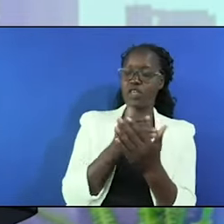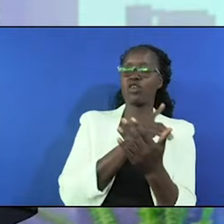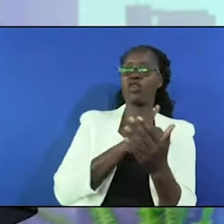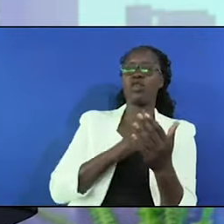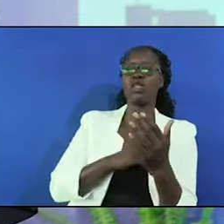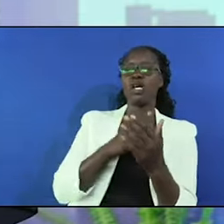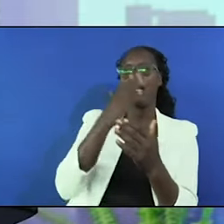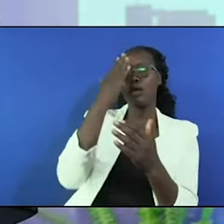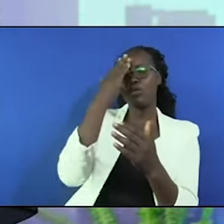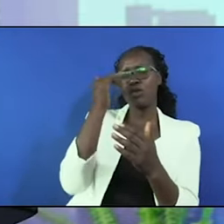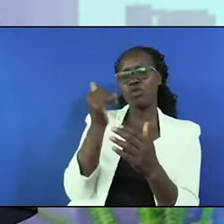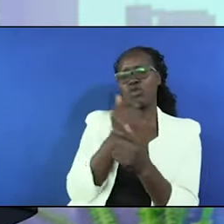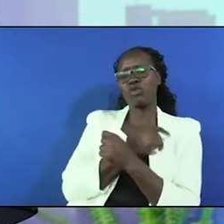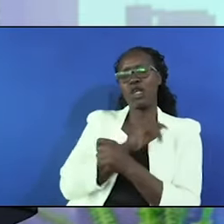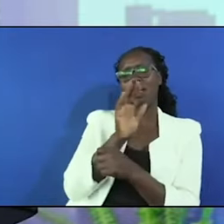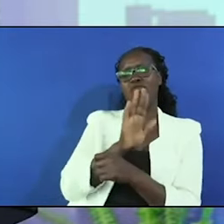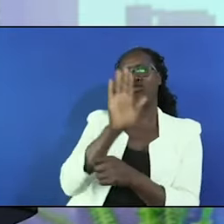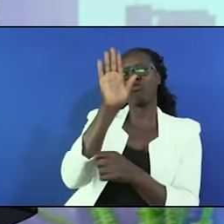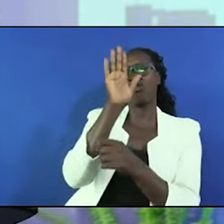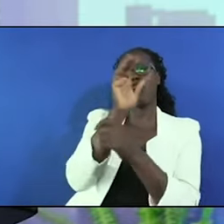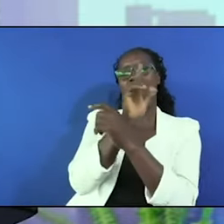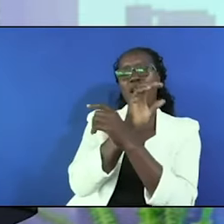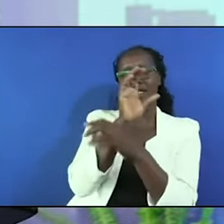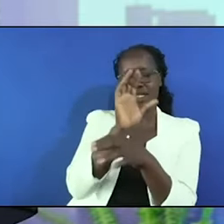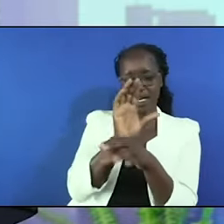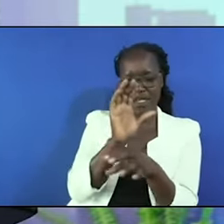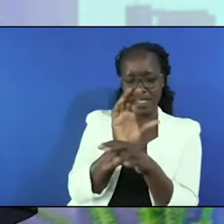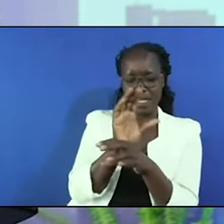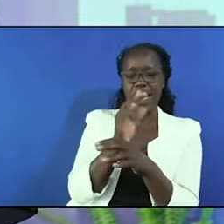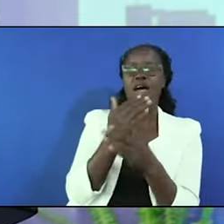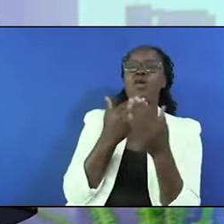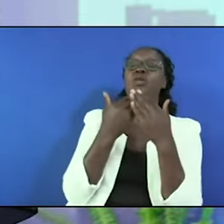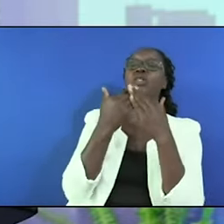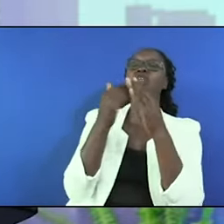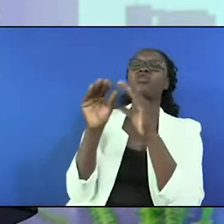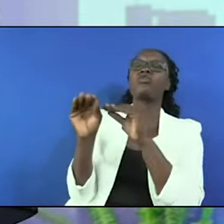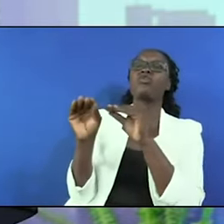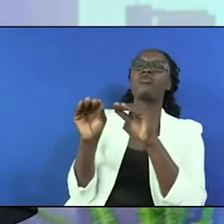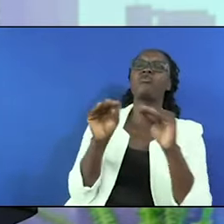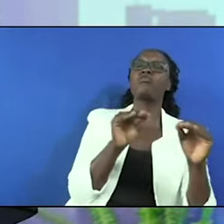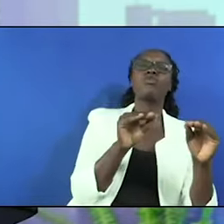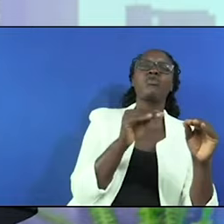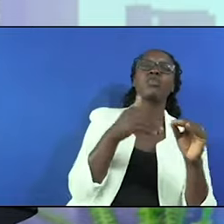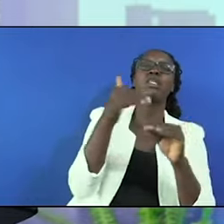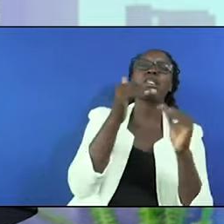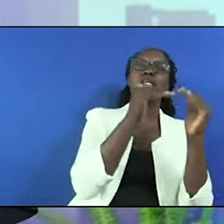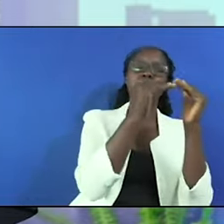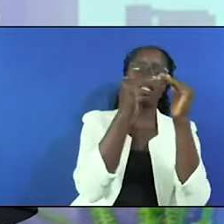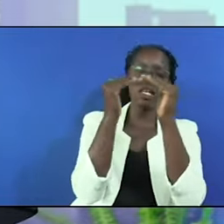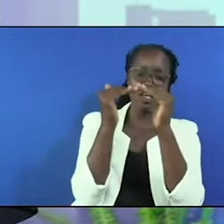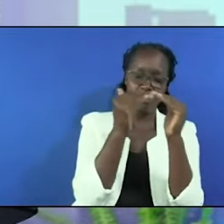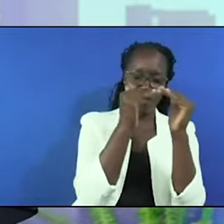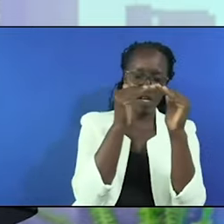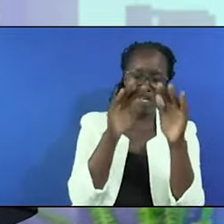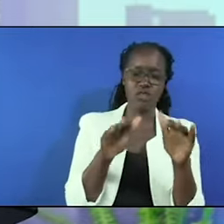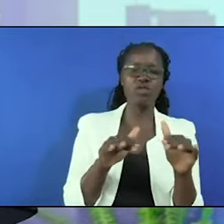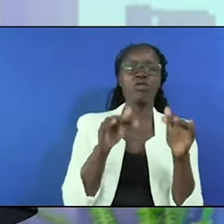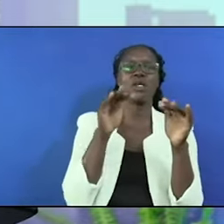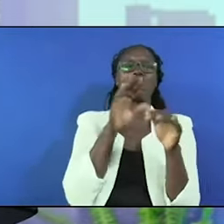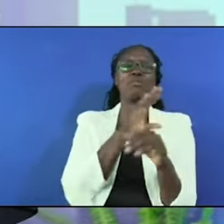you love your church. Thank you, Lord, because you will move your church to the next level, even as we